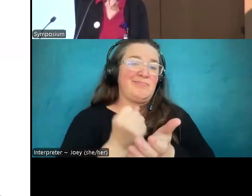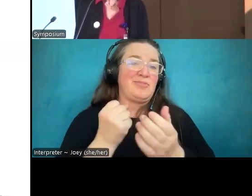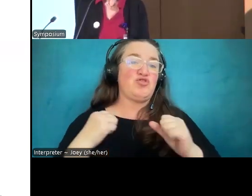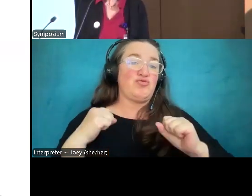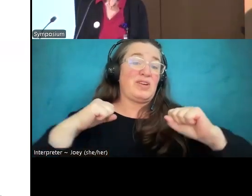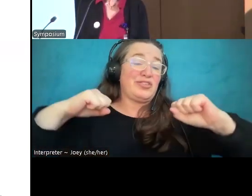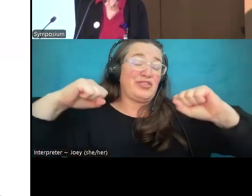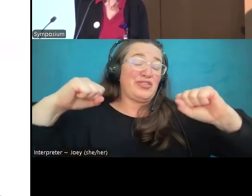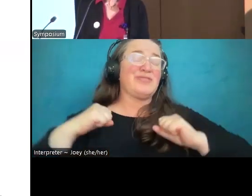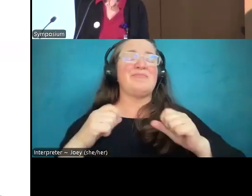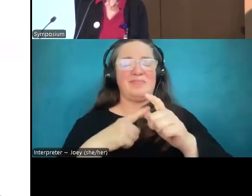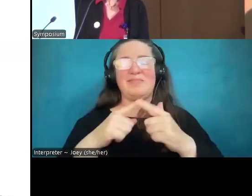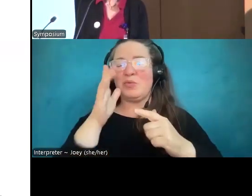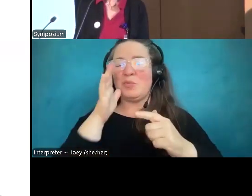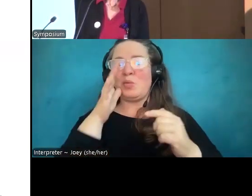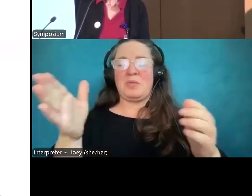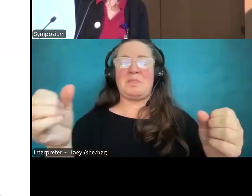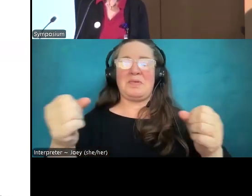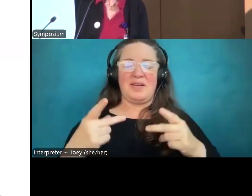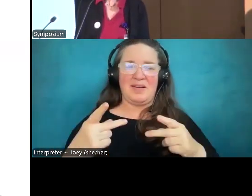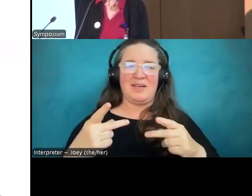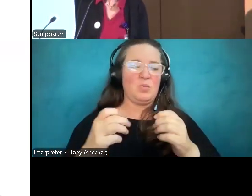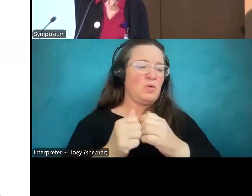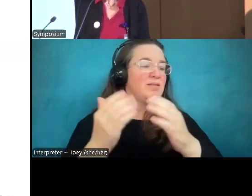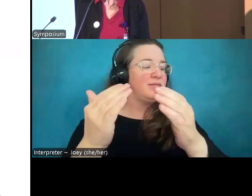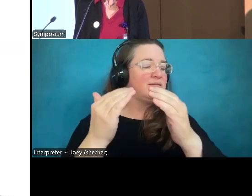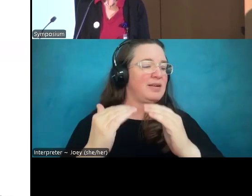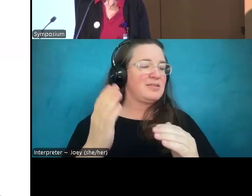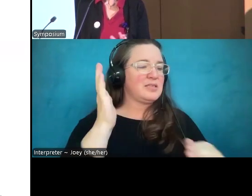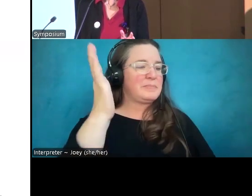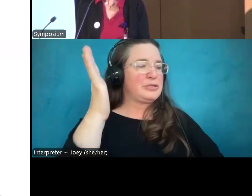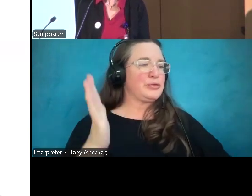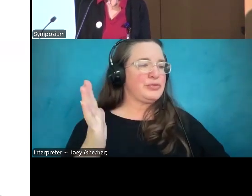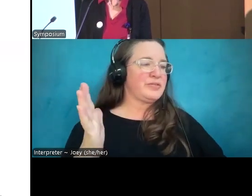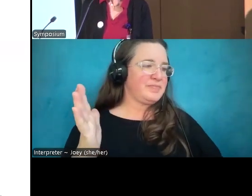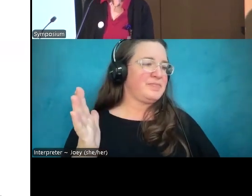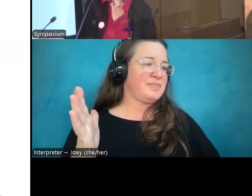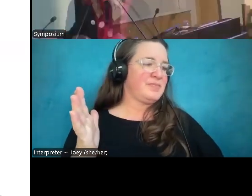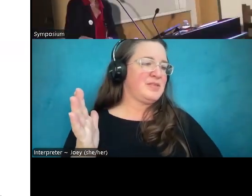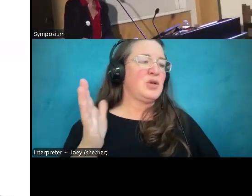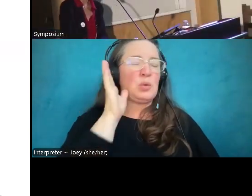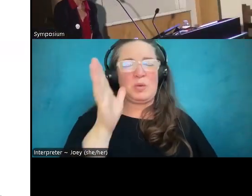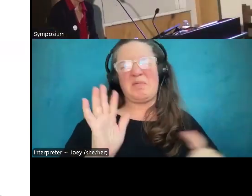And we'll come back with our next speakers. So let's take a 5-minute break.